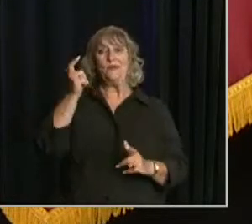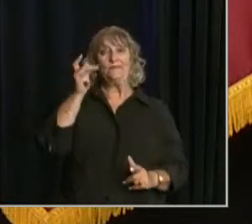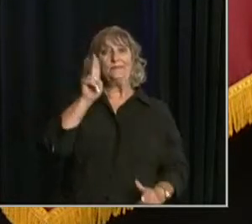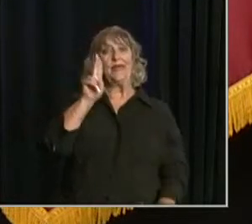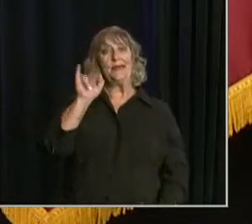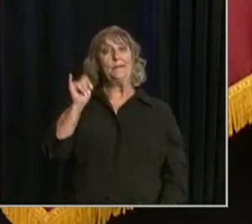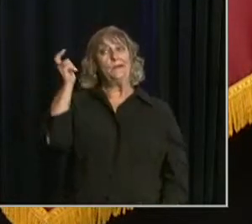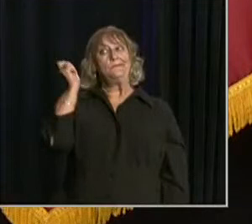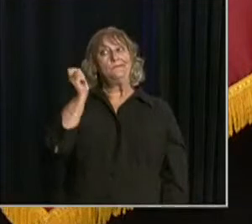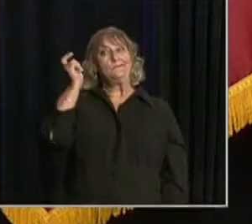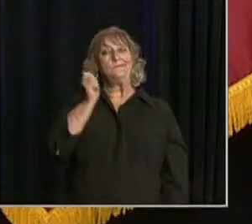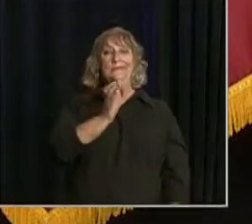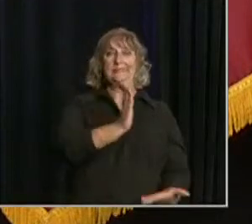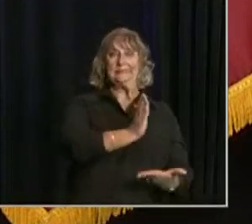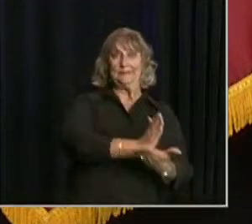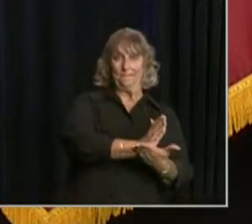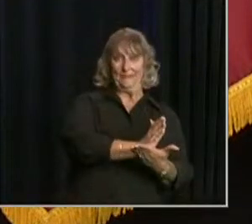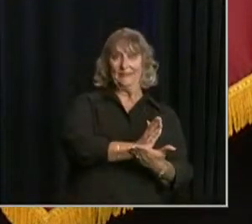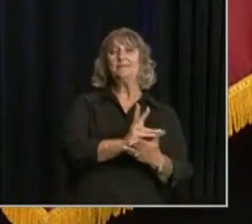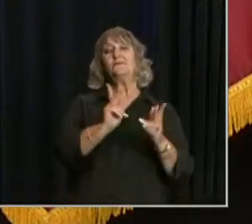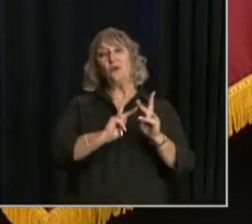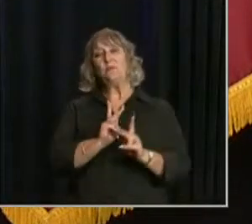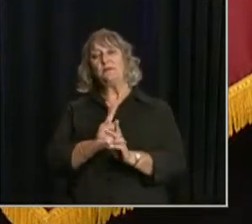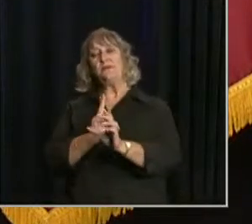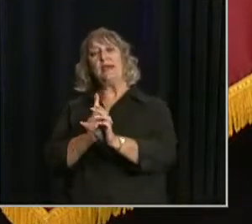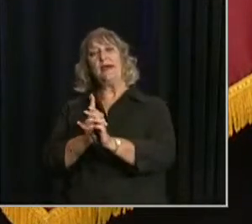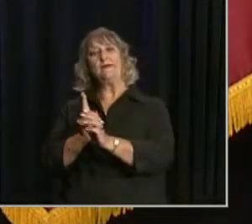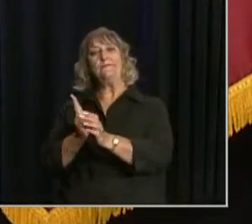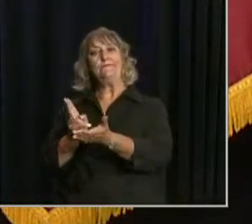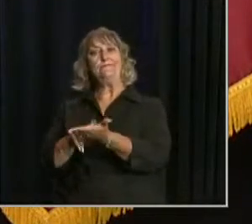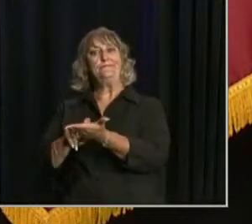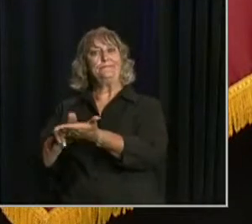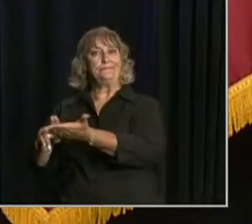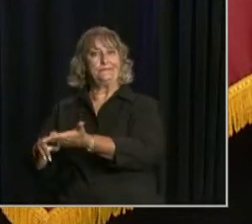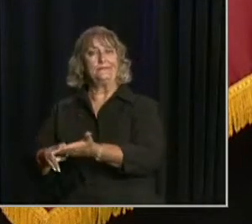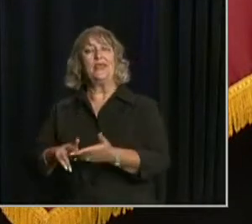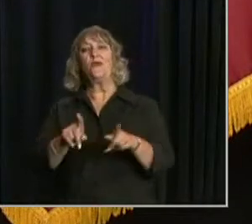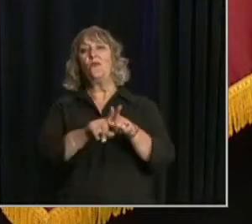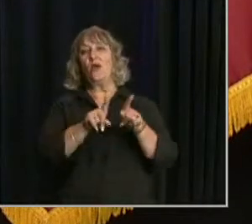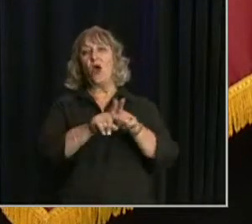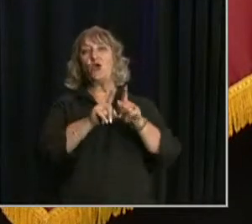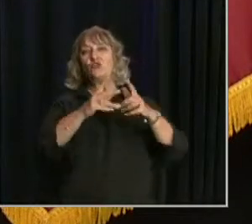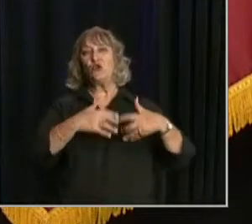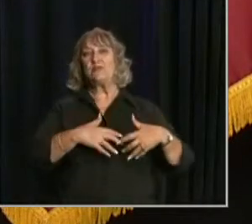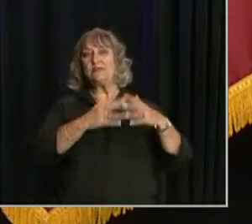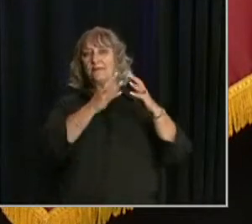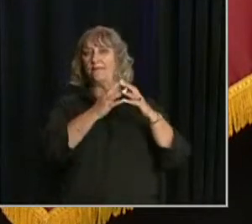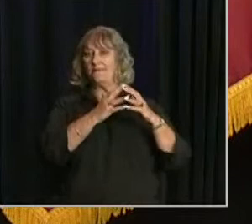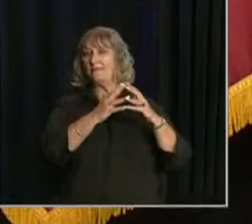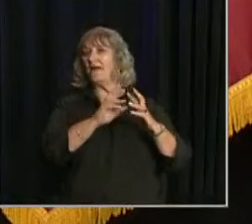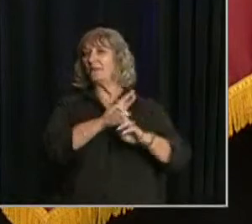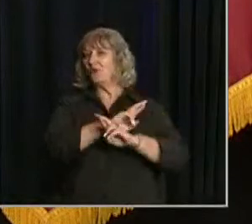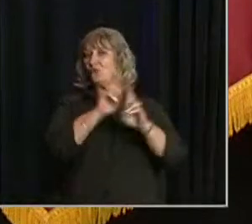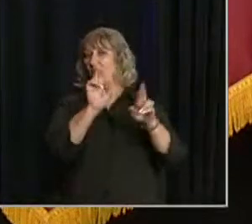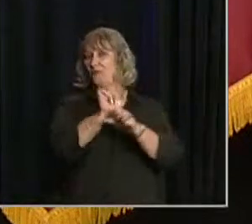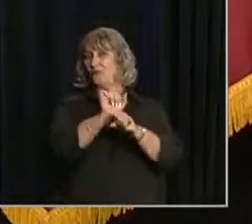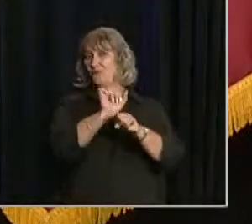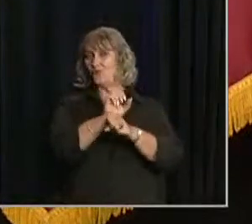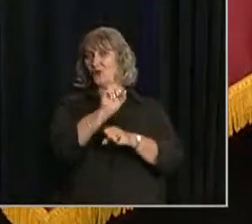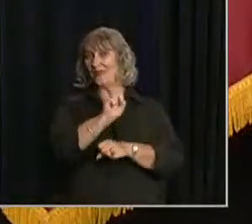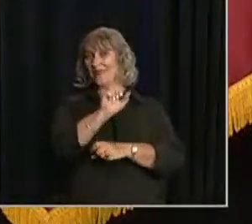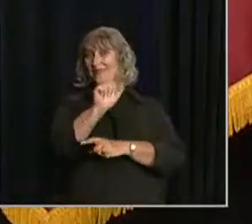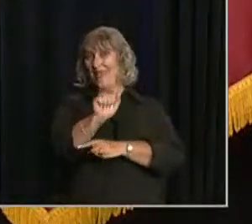were ending. But we're also working on standing up the SA Ready to Work voter-approved program that will begin shortly